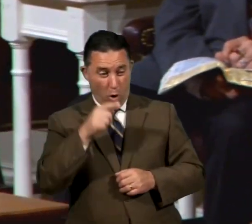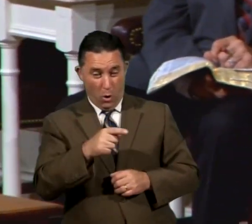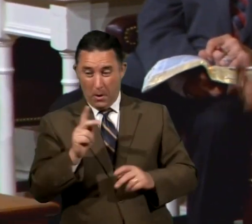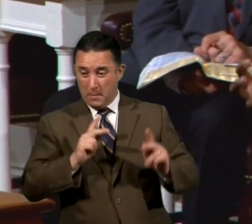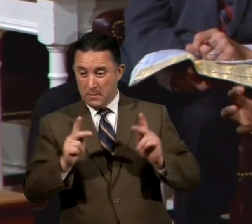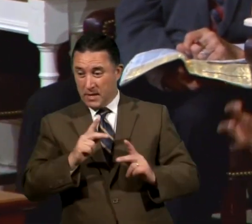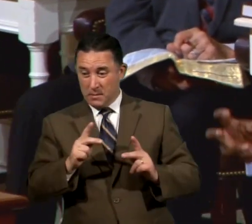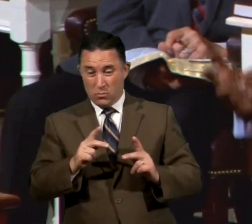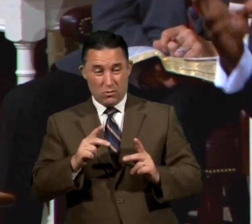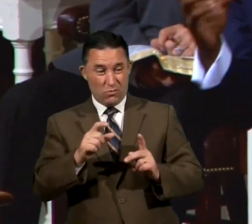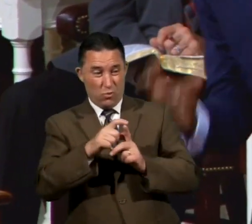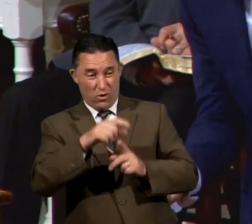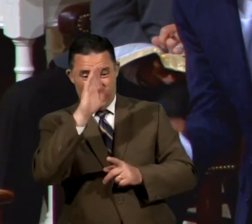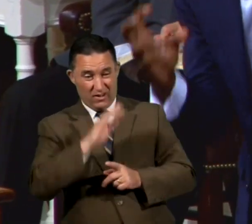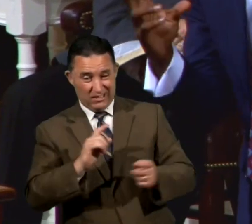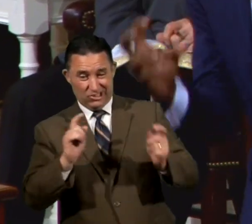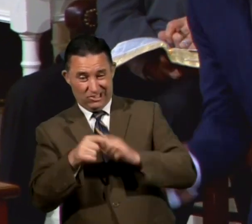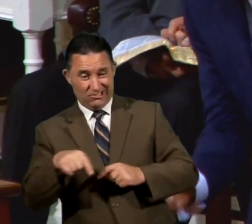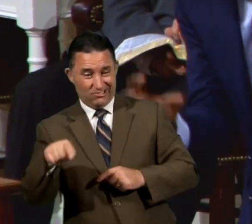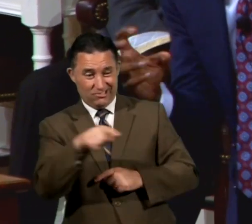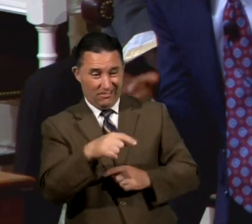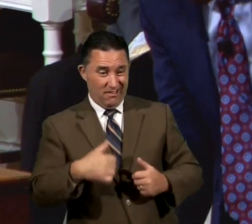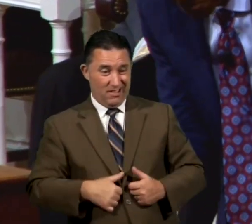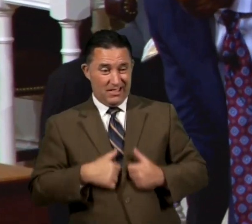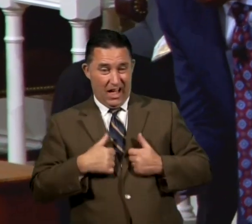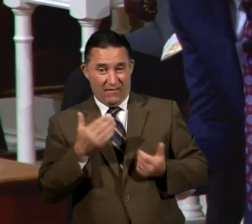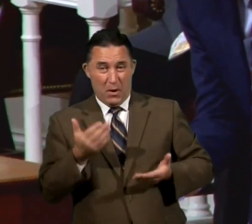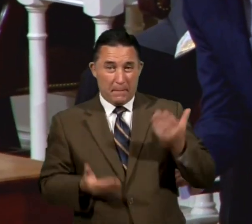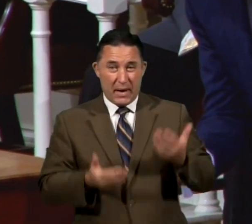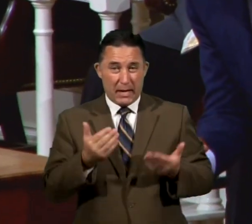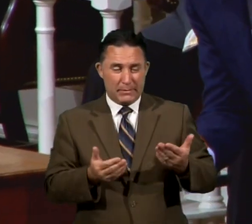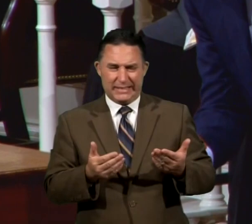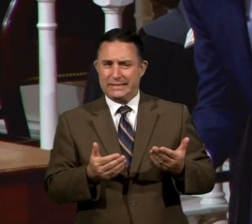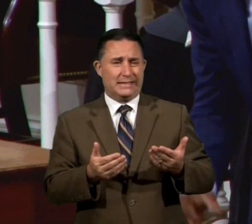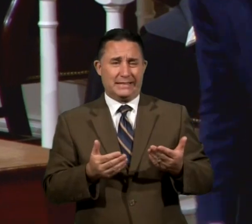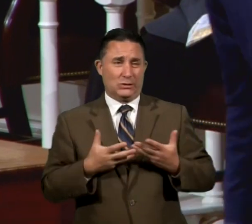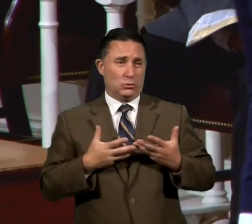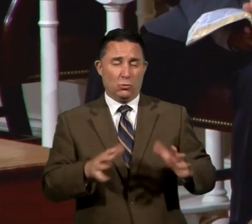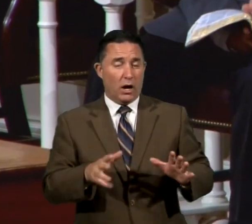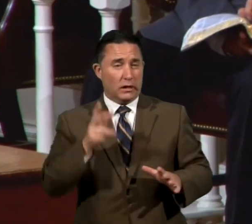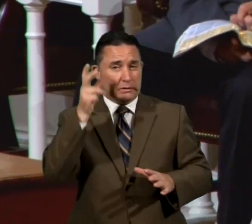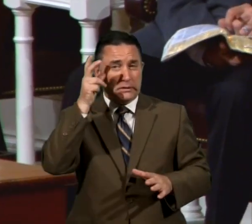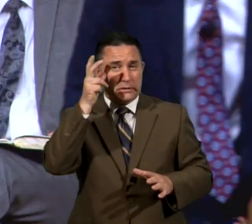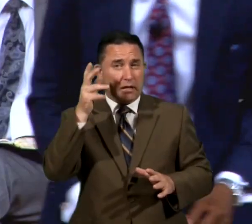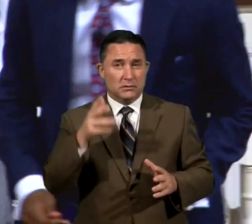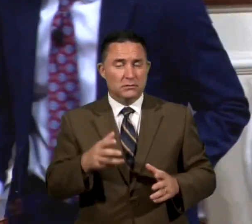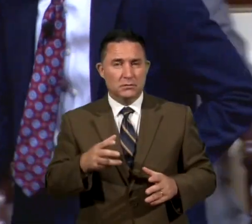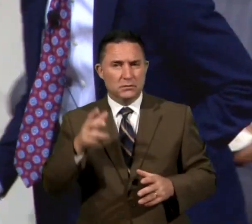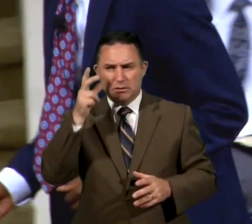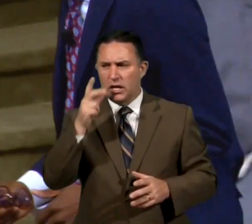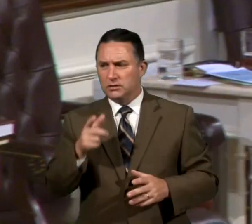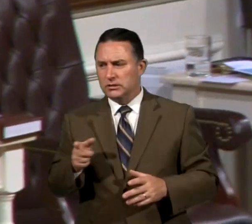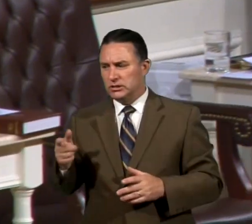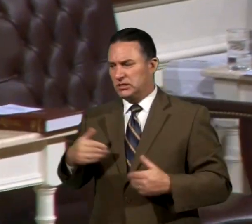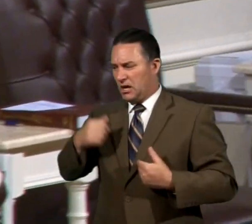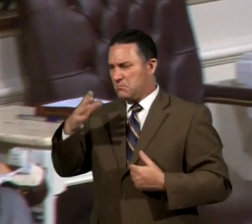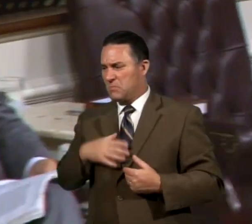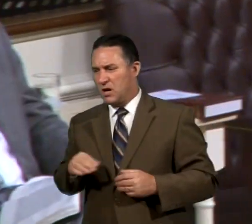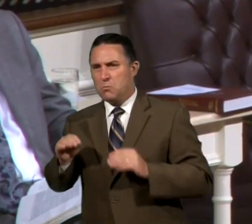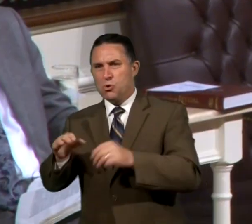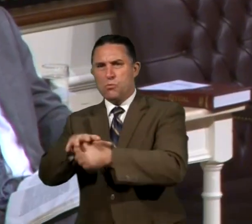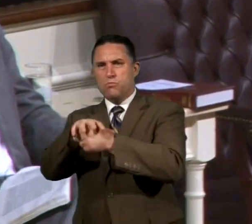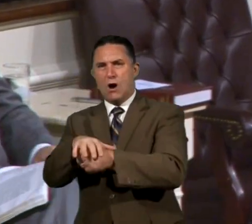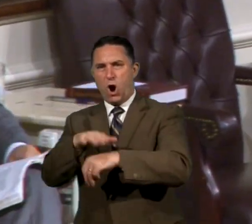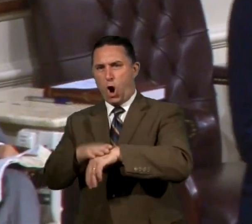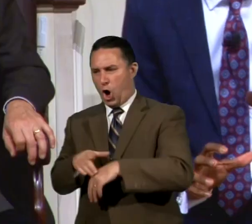these people the word of God, it could change their whole life. And so Satan says, I'm going to stir this young man, and I'm going to put the